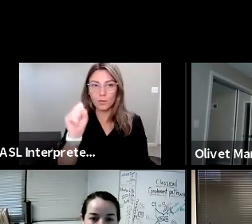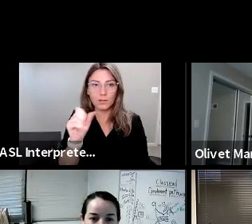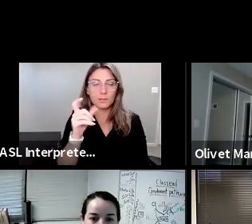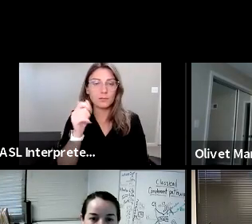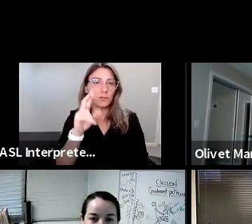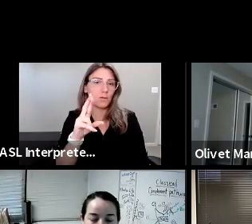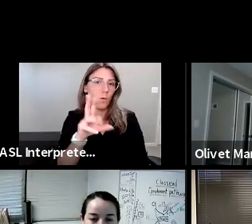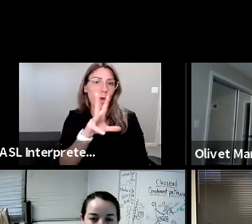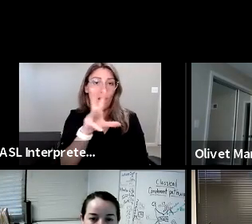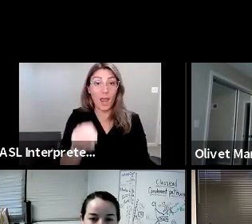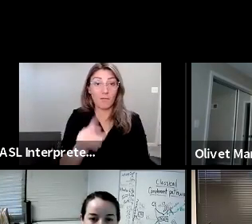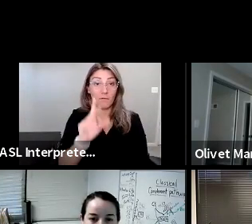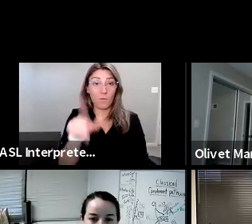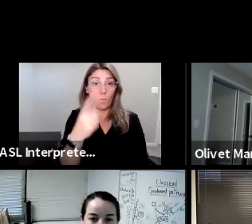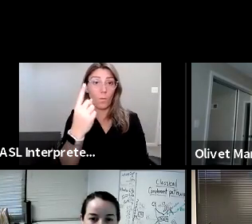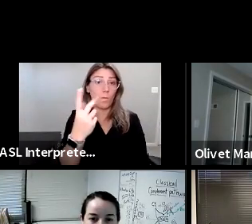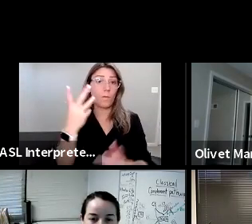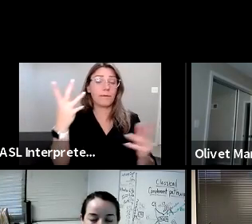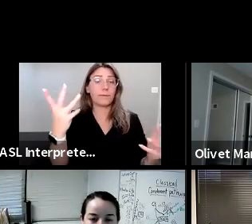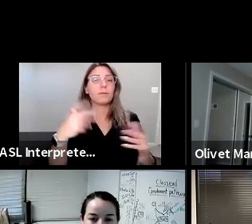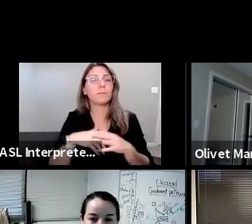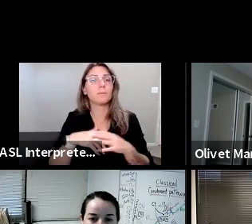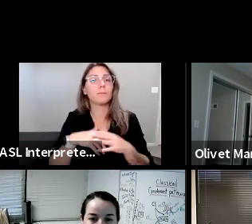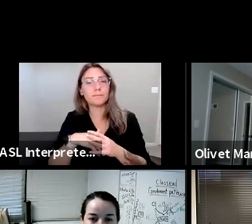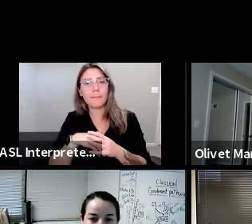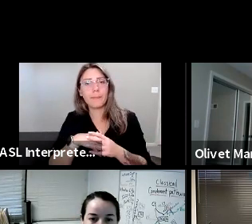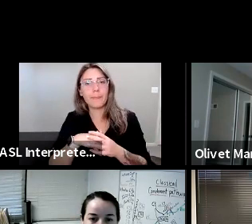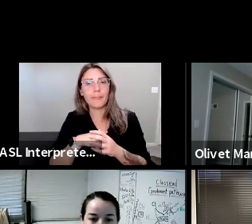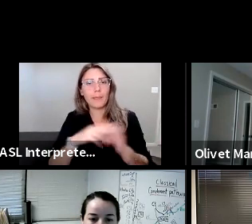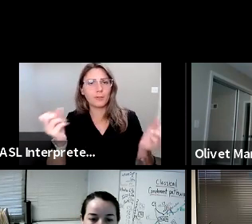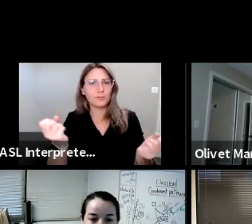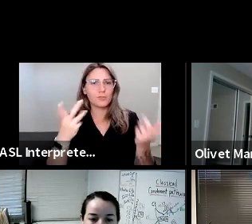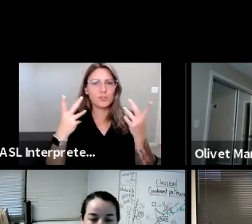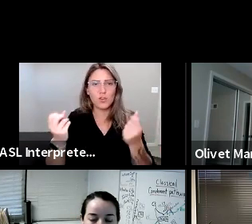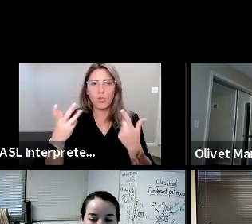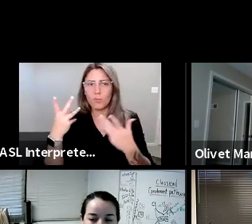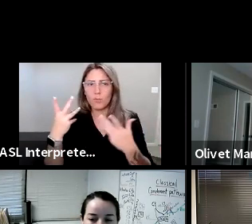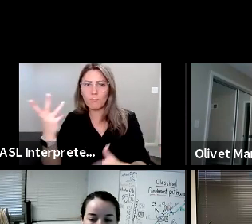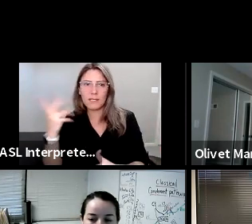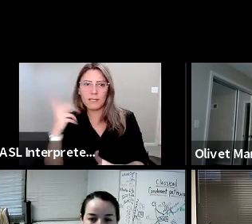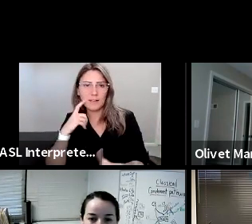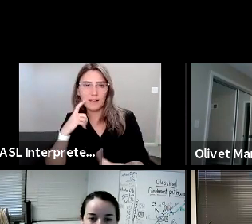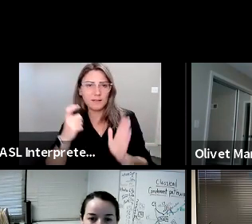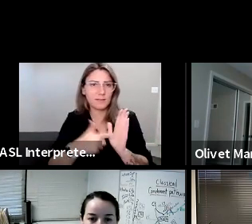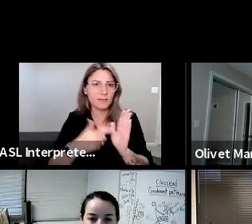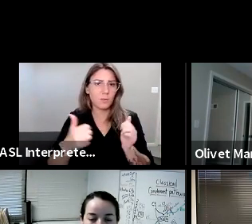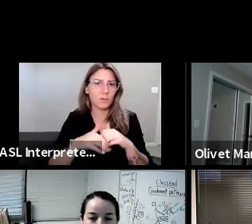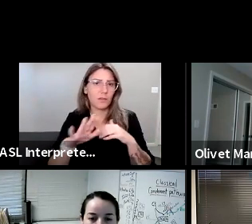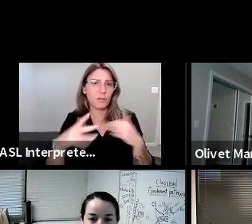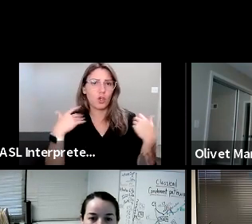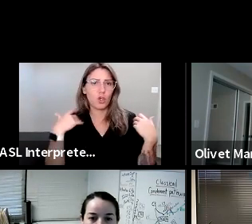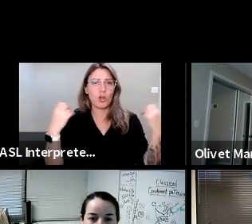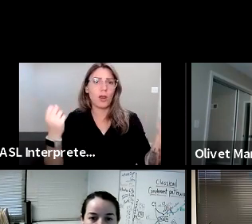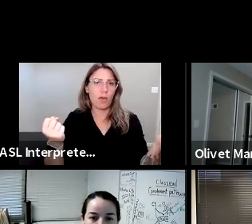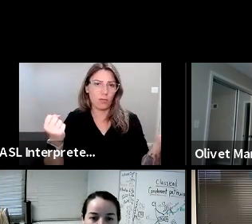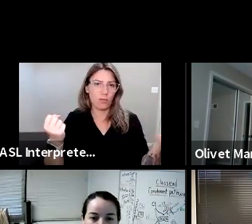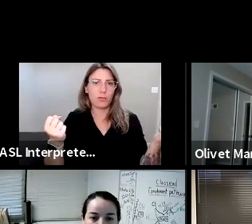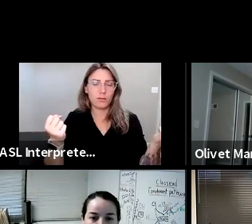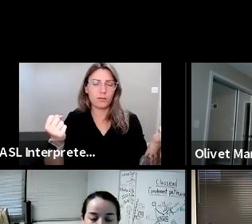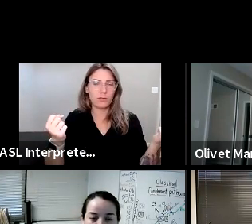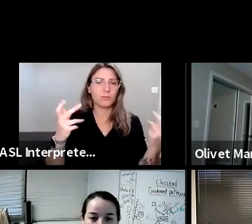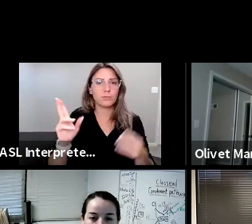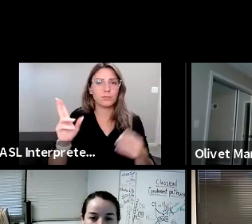as African. And so there is so many implications of that on their health, that to use